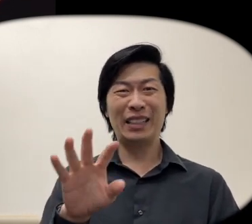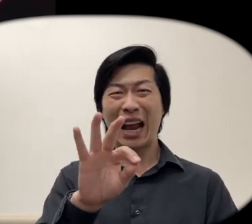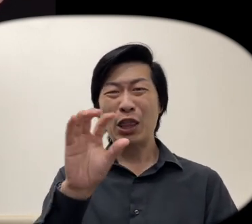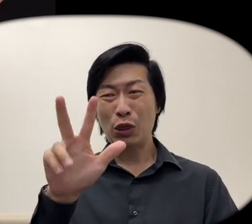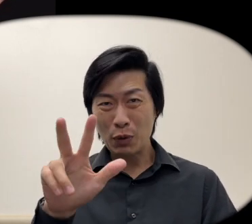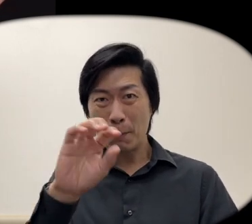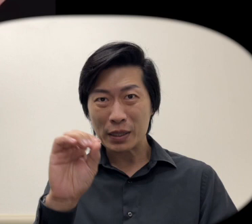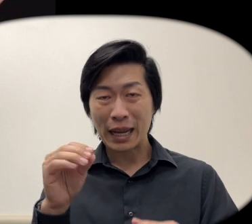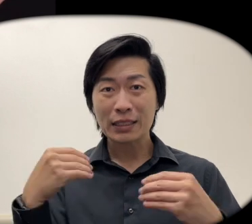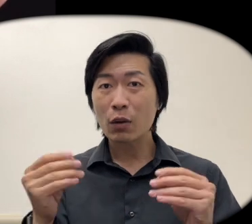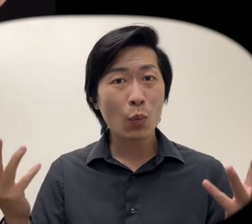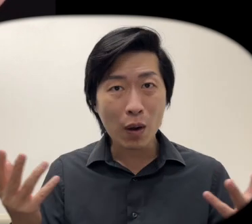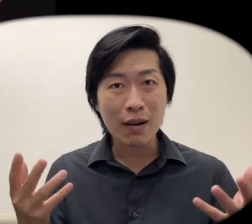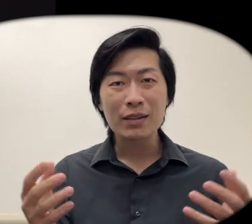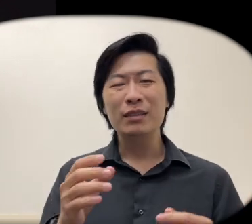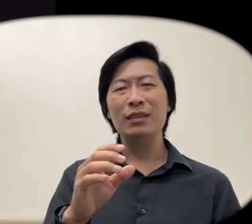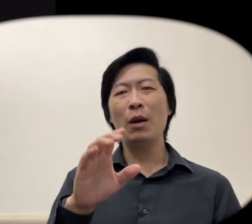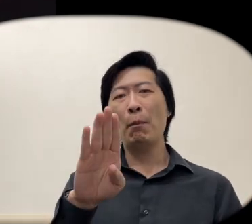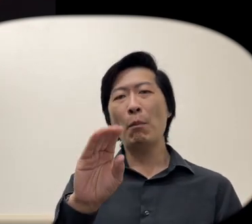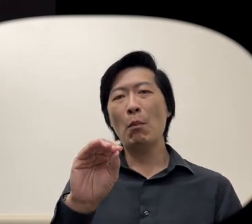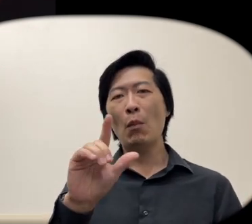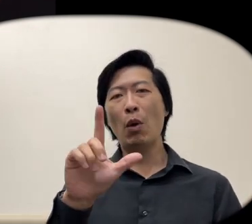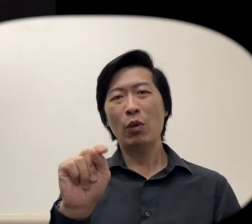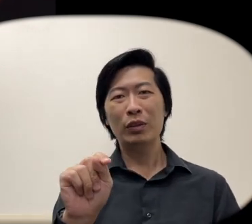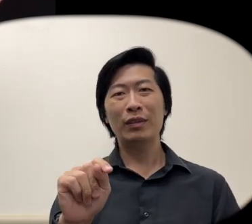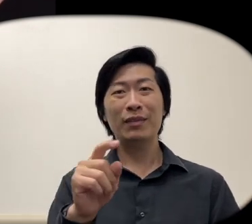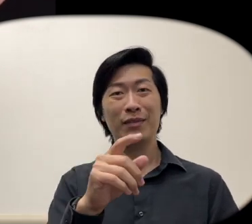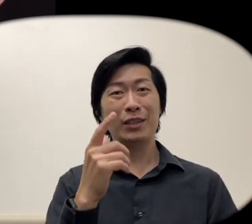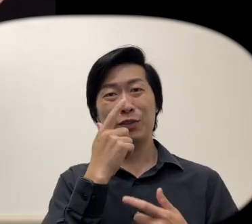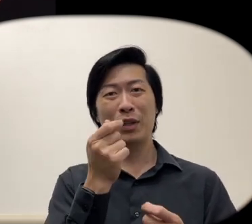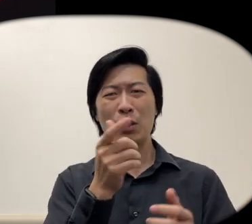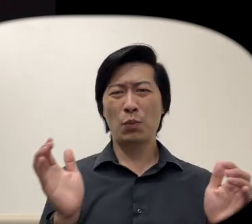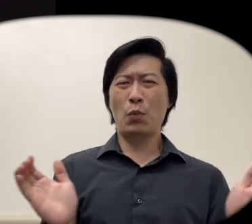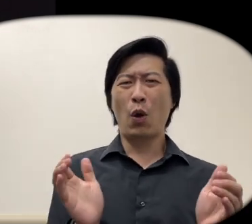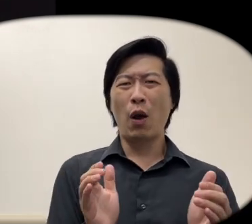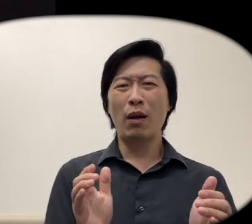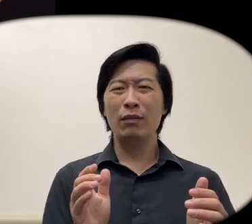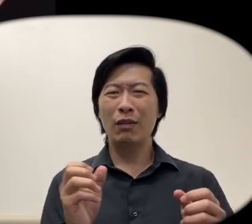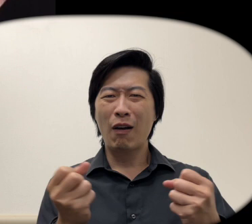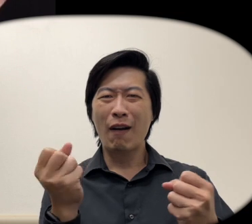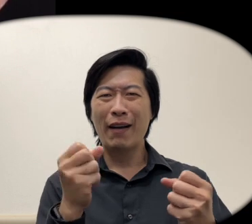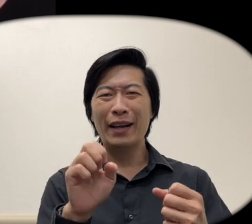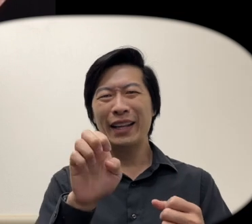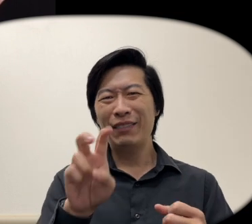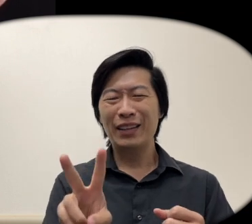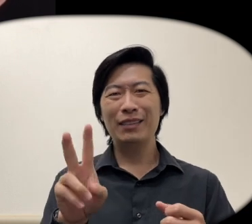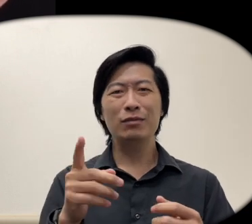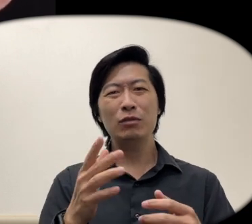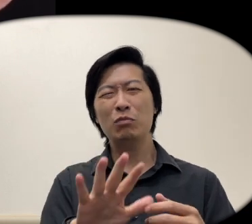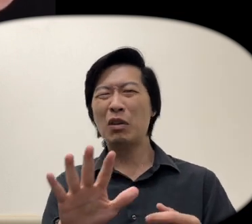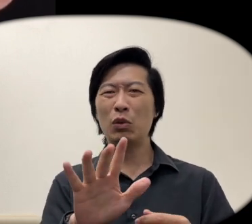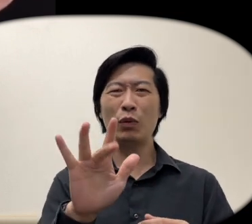What's interesting about the Bolt is that this is a model, it's a real small, compact EV that starts around $25,000. This